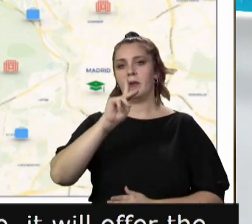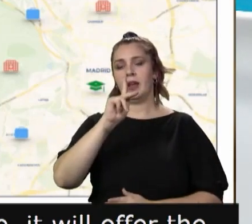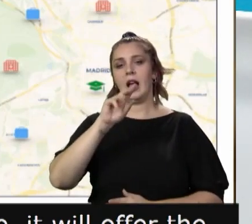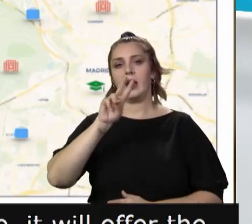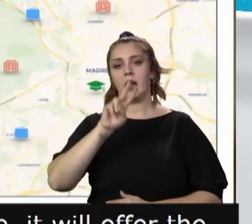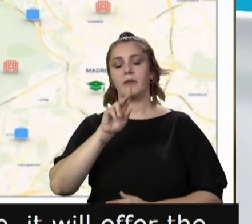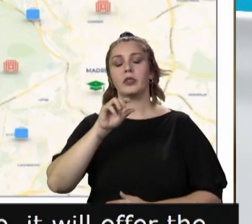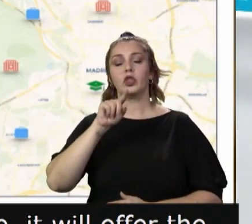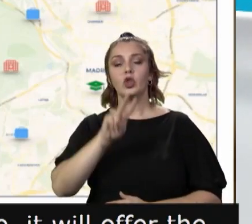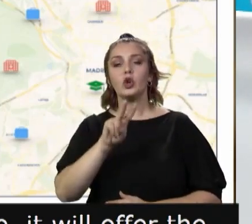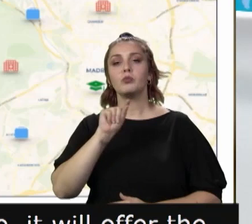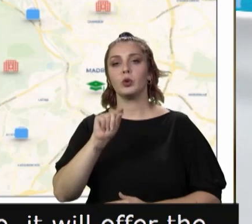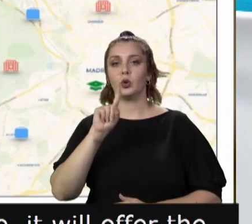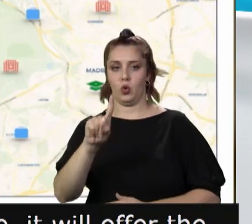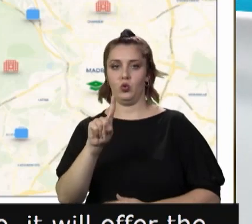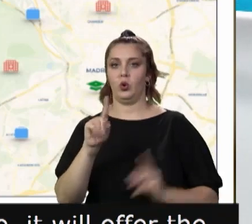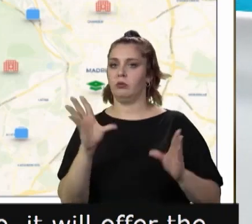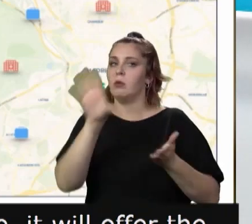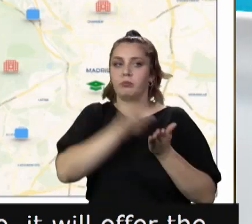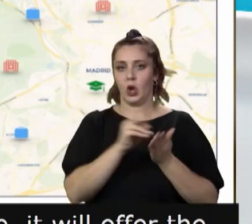comply with the WKA